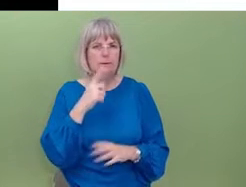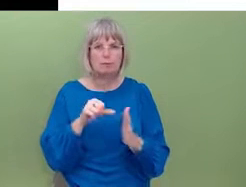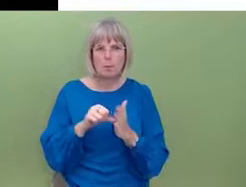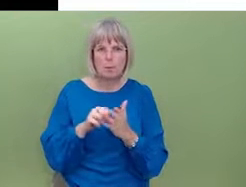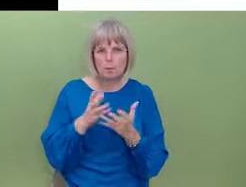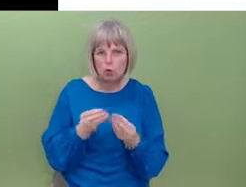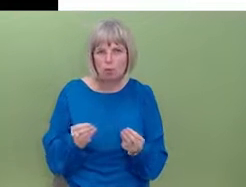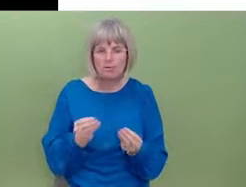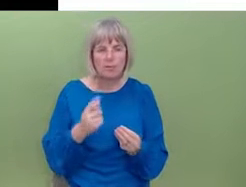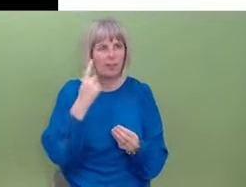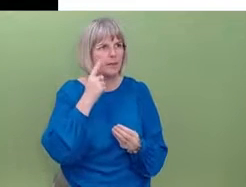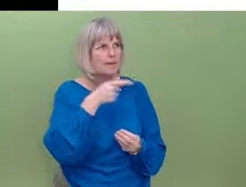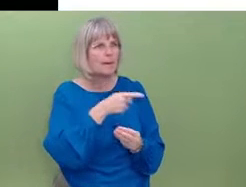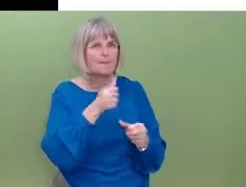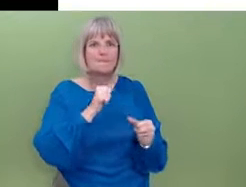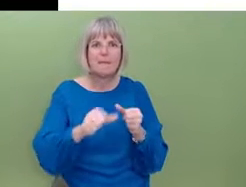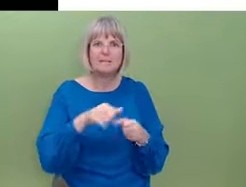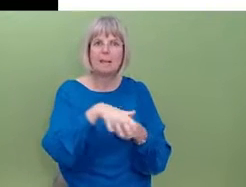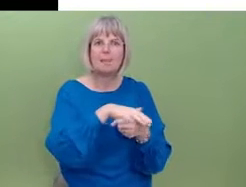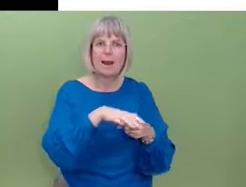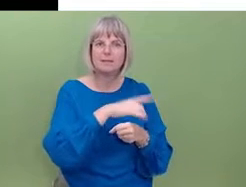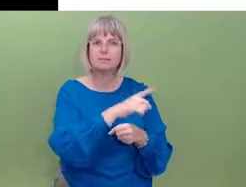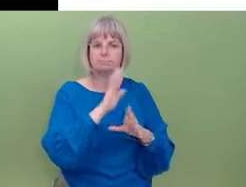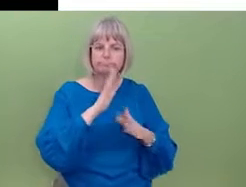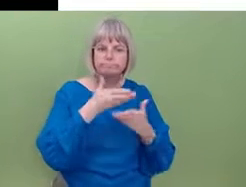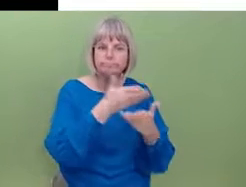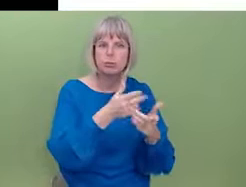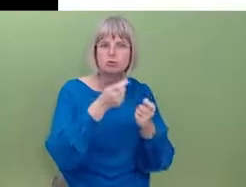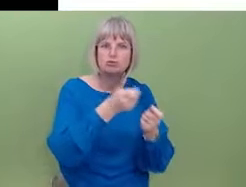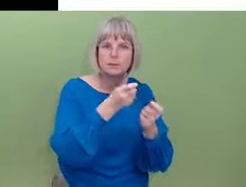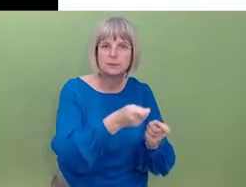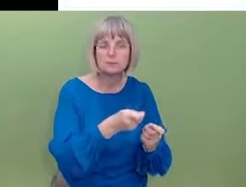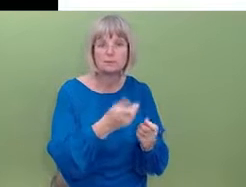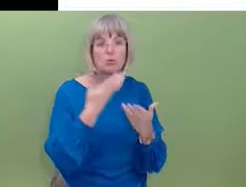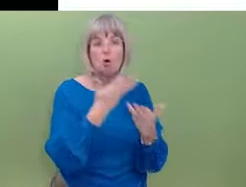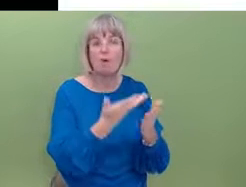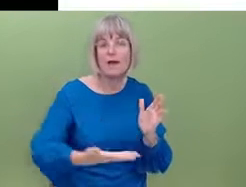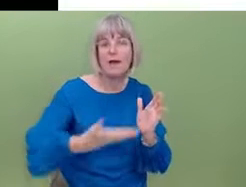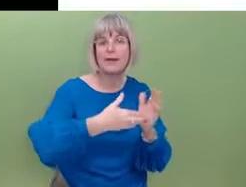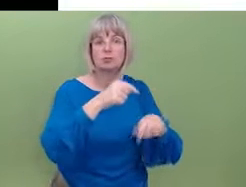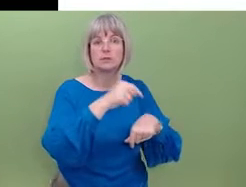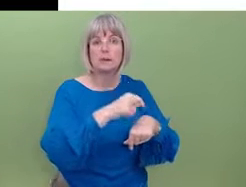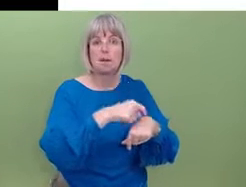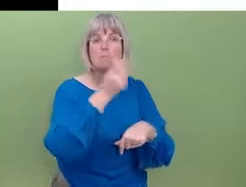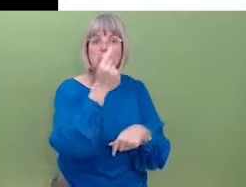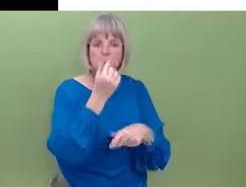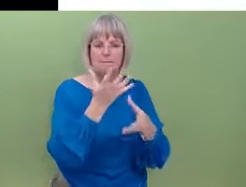complete their treatment, and to offer them any additional time that may have been missed due to these